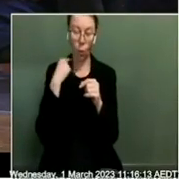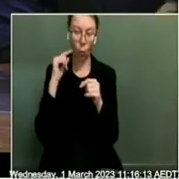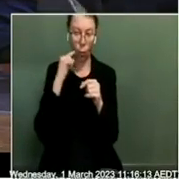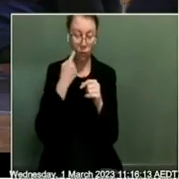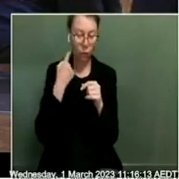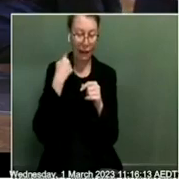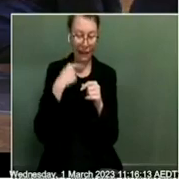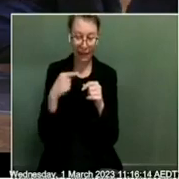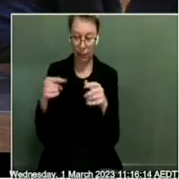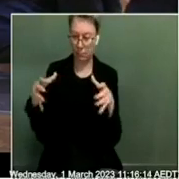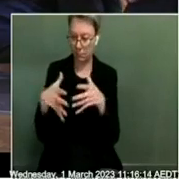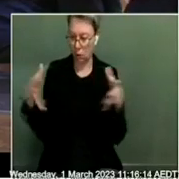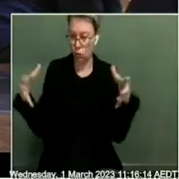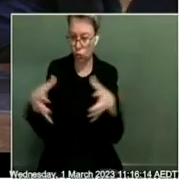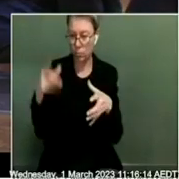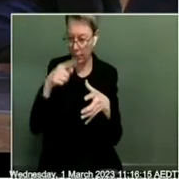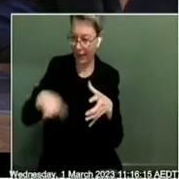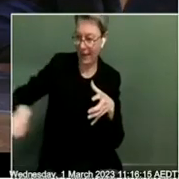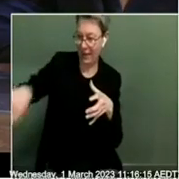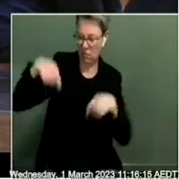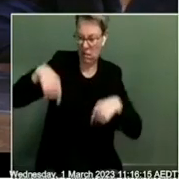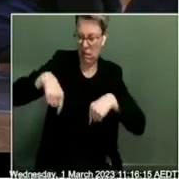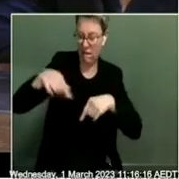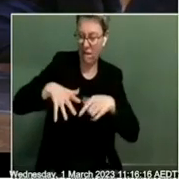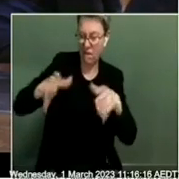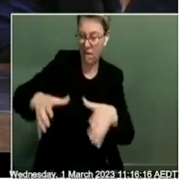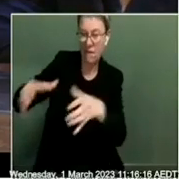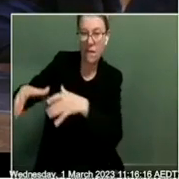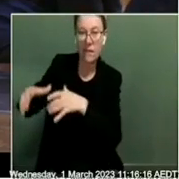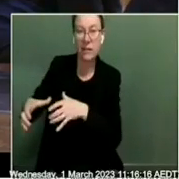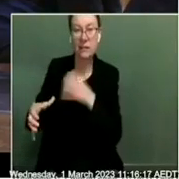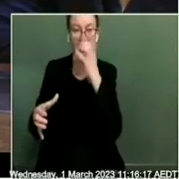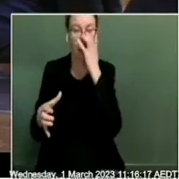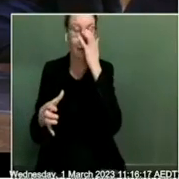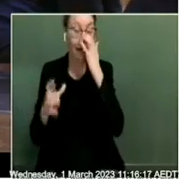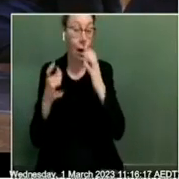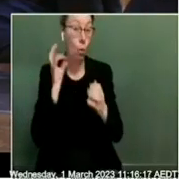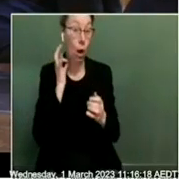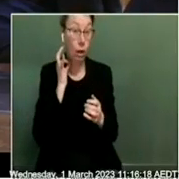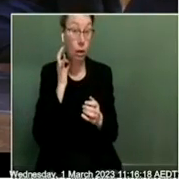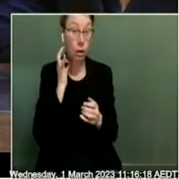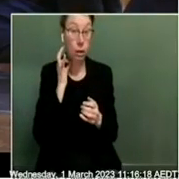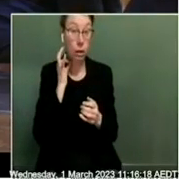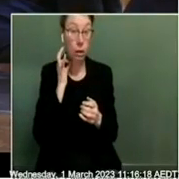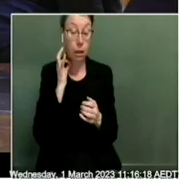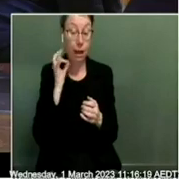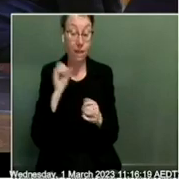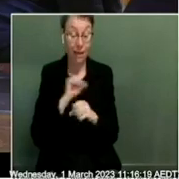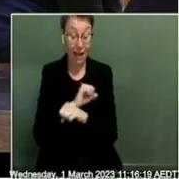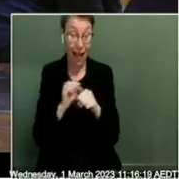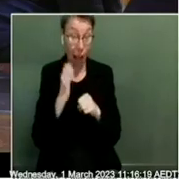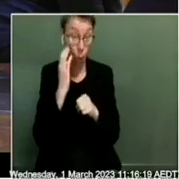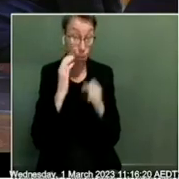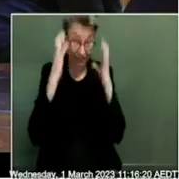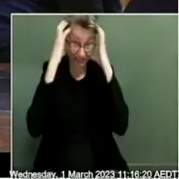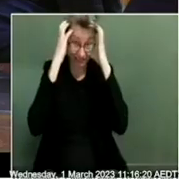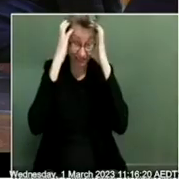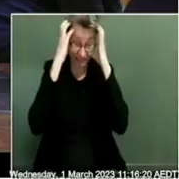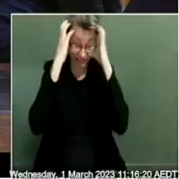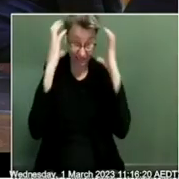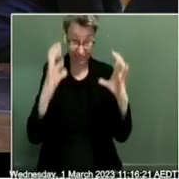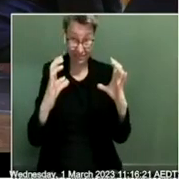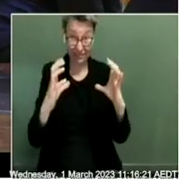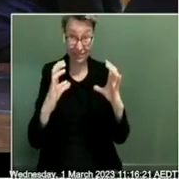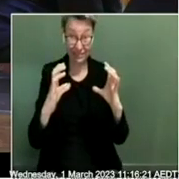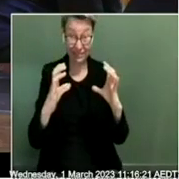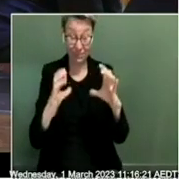how the settlers would use the skulls of our women as shaving cups, and they would put them on